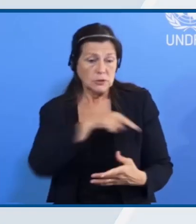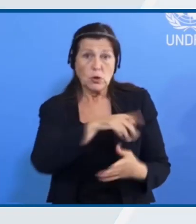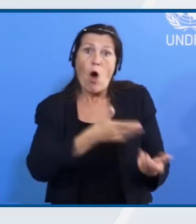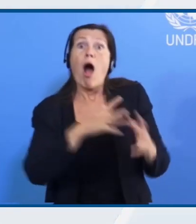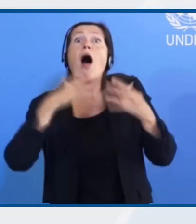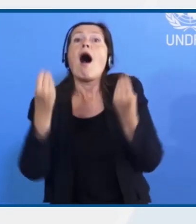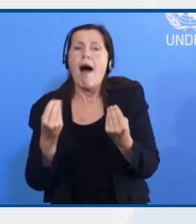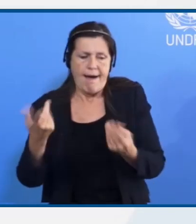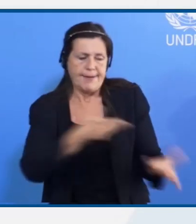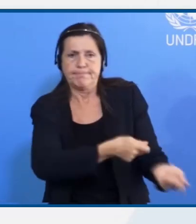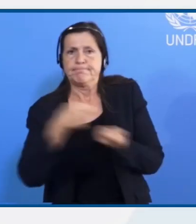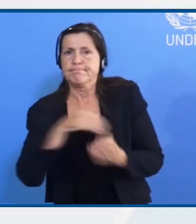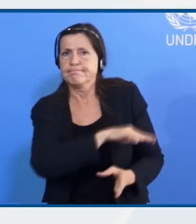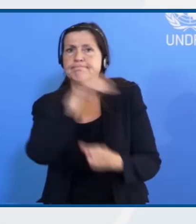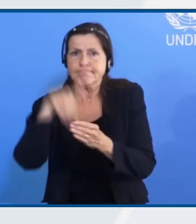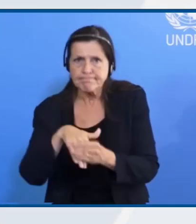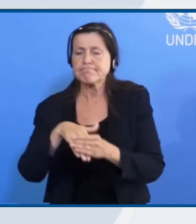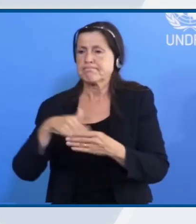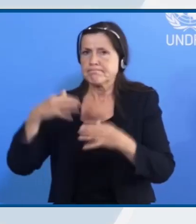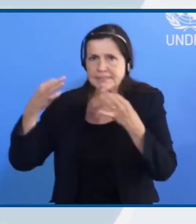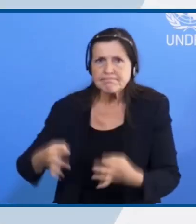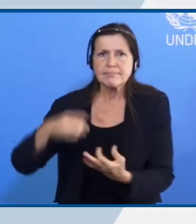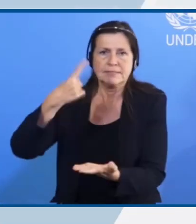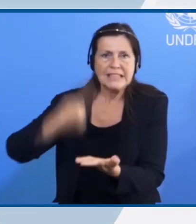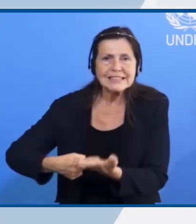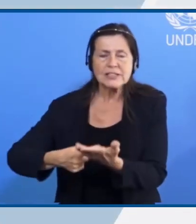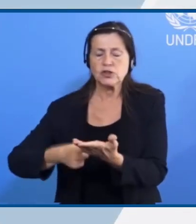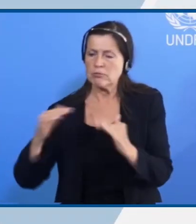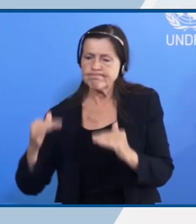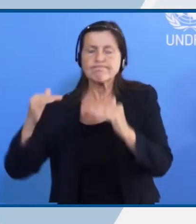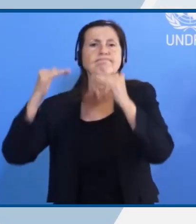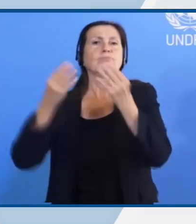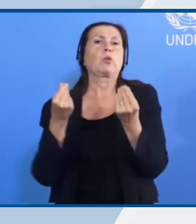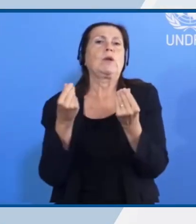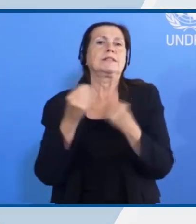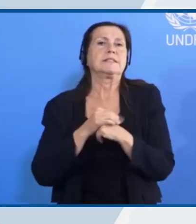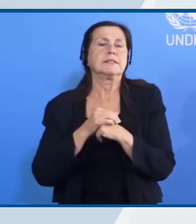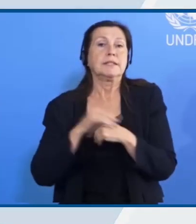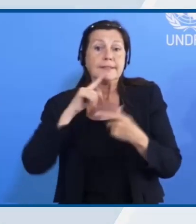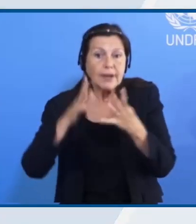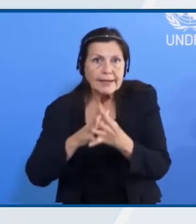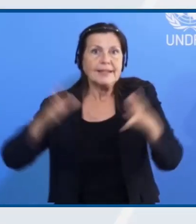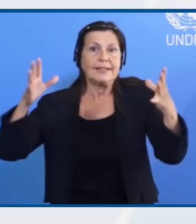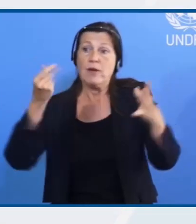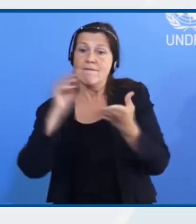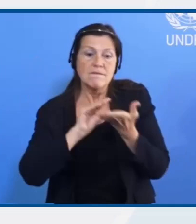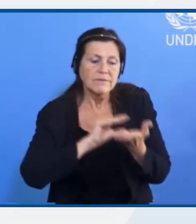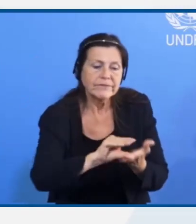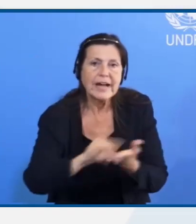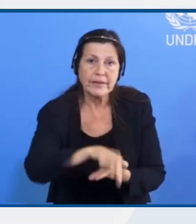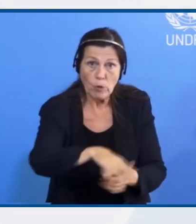organizations influence finance decisions and policy-making? What are the emerging trends for increasing the financing at the local